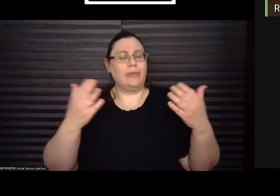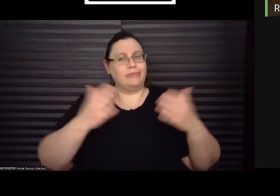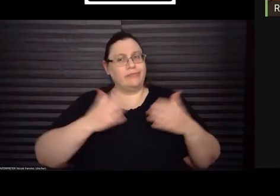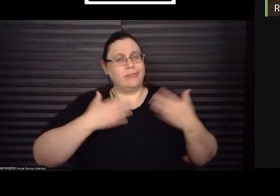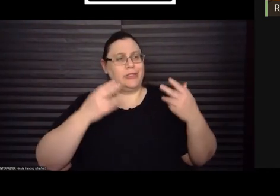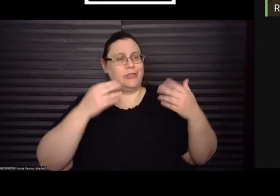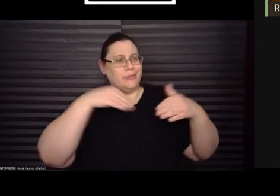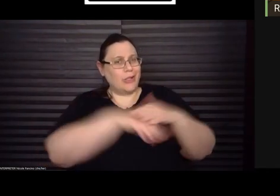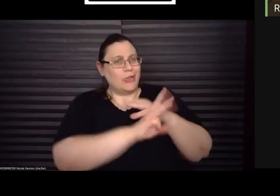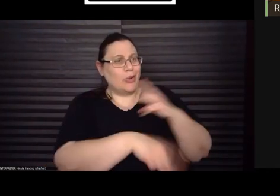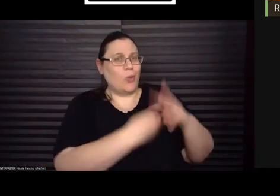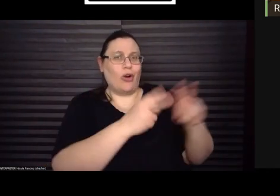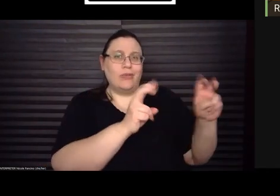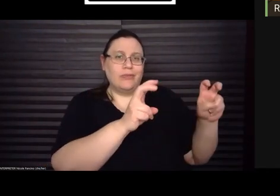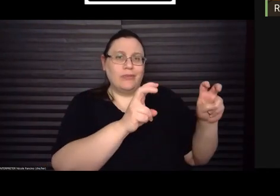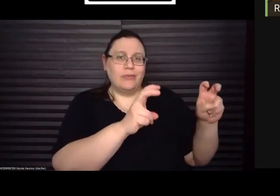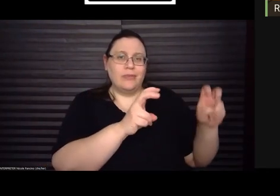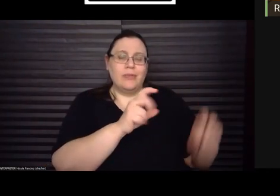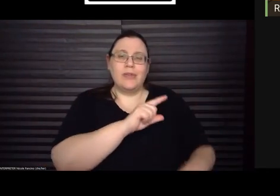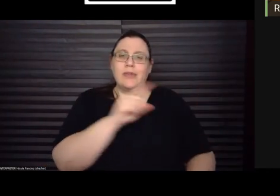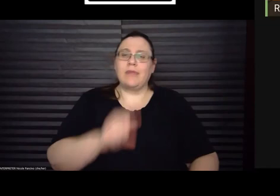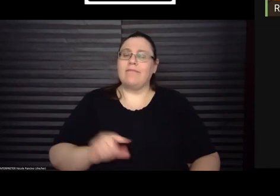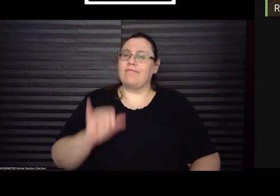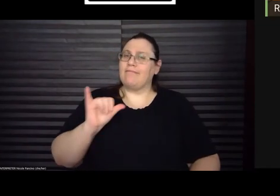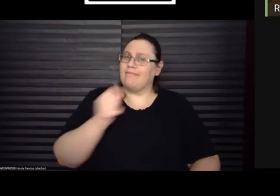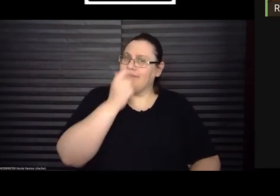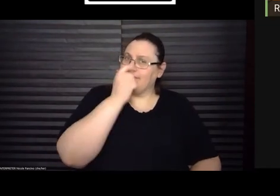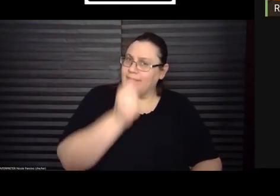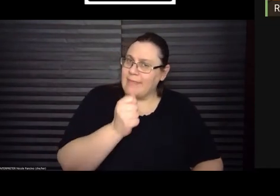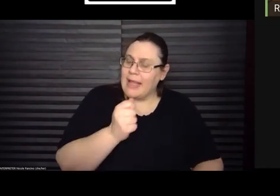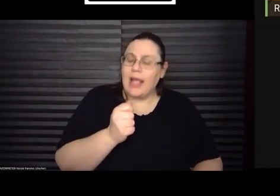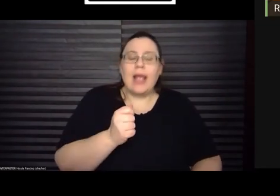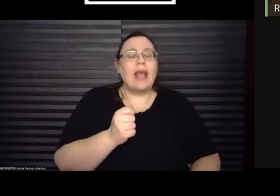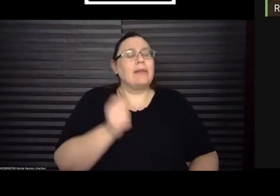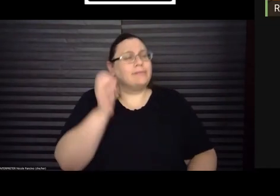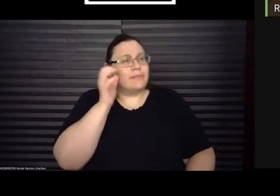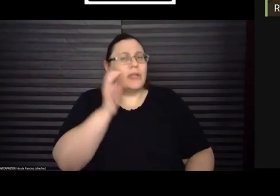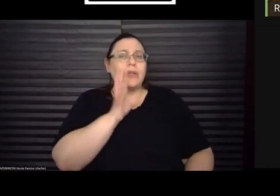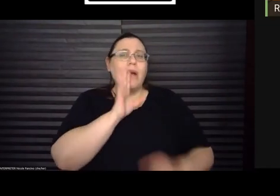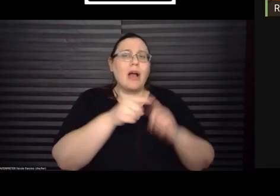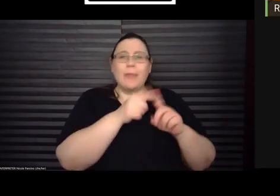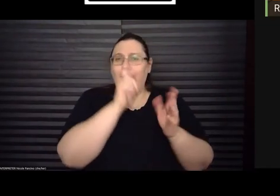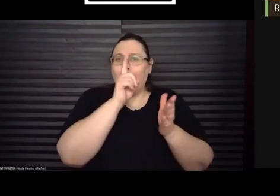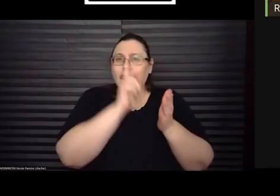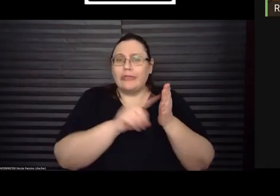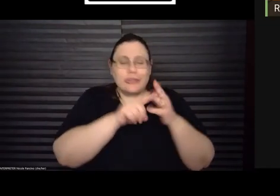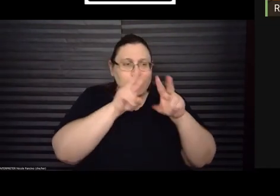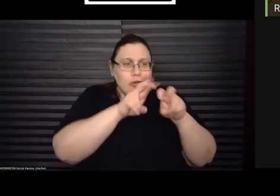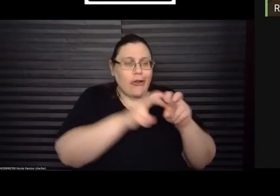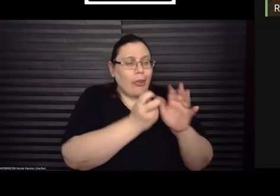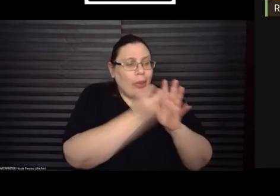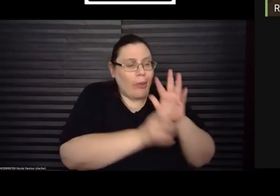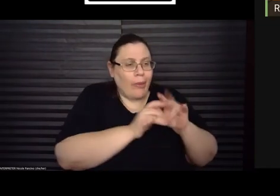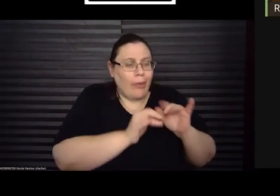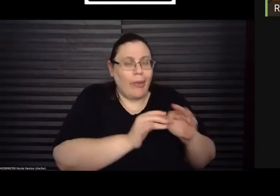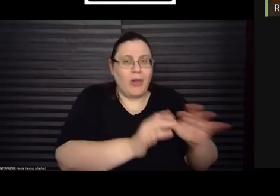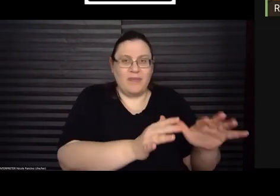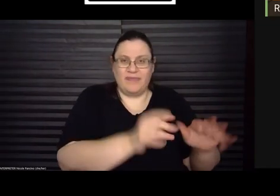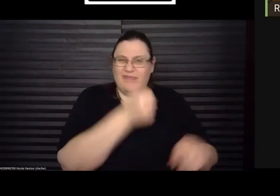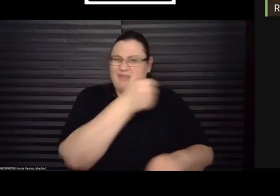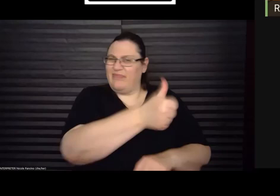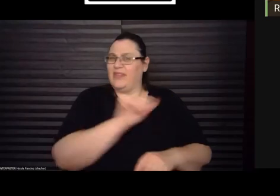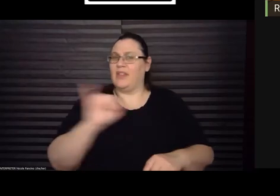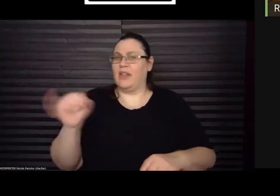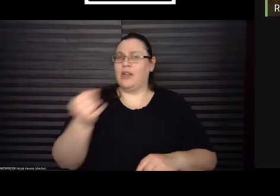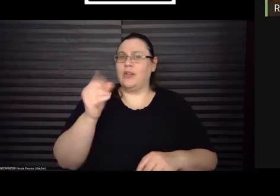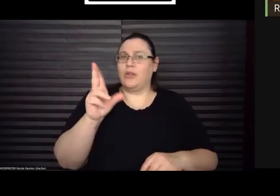into. That's interesting. I'm curious too, as I sit here and listen to you talk about falling into research holes, that as